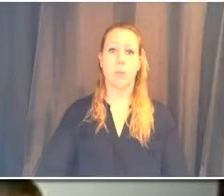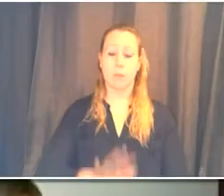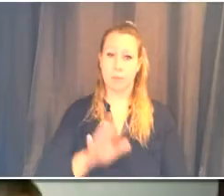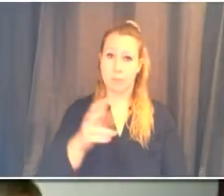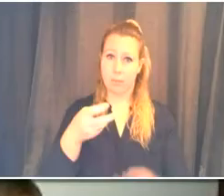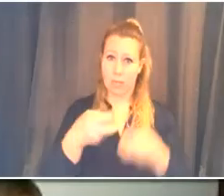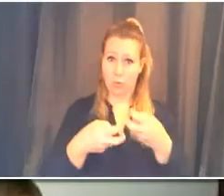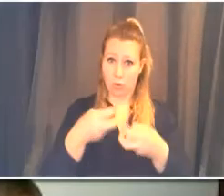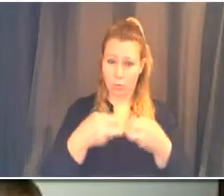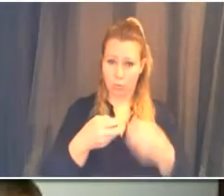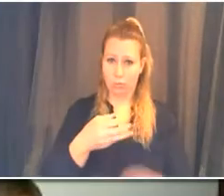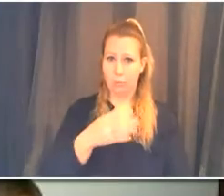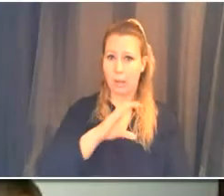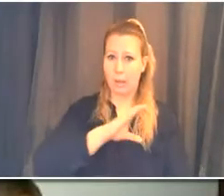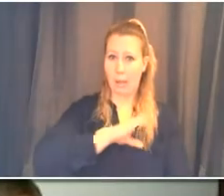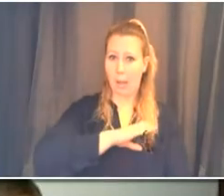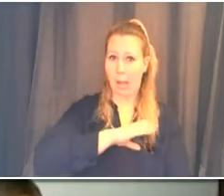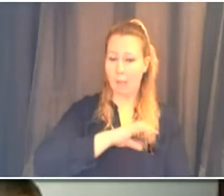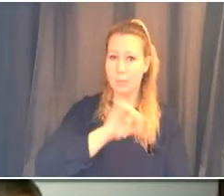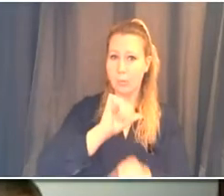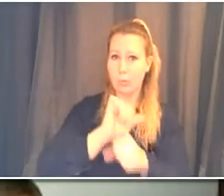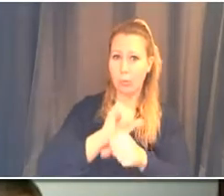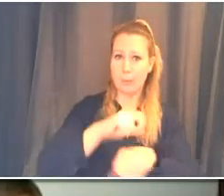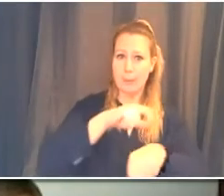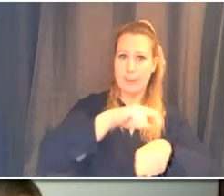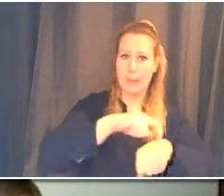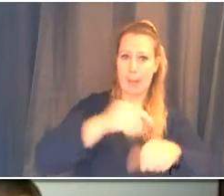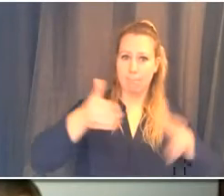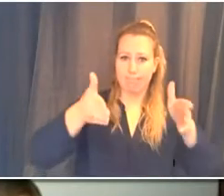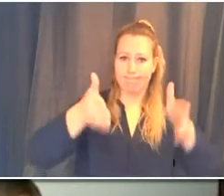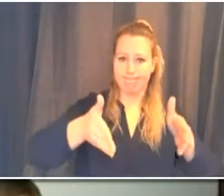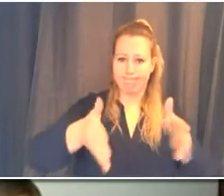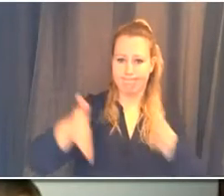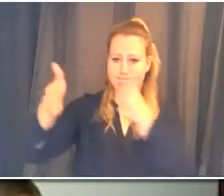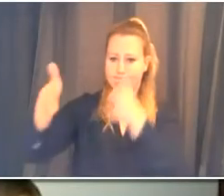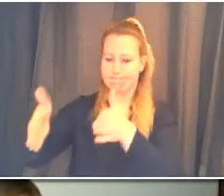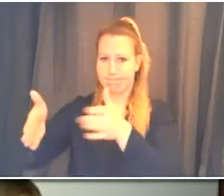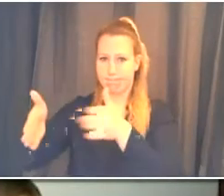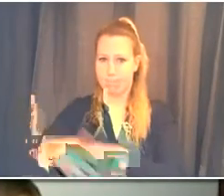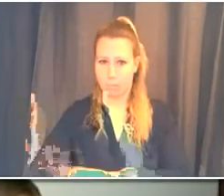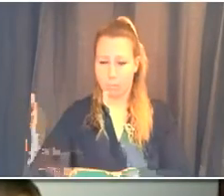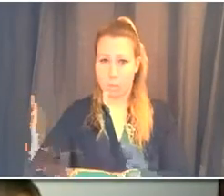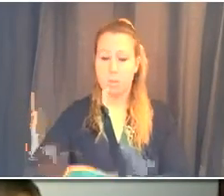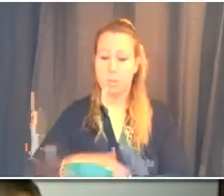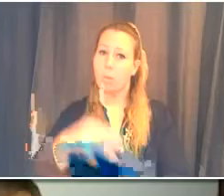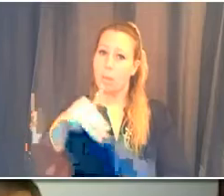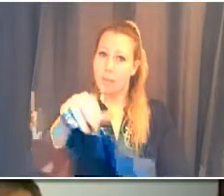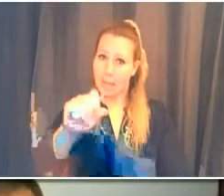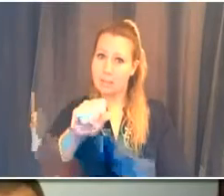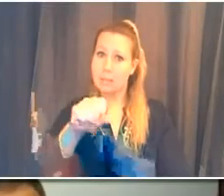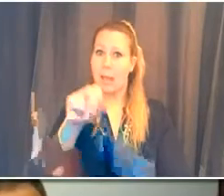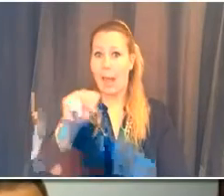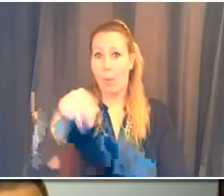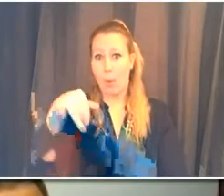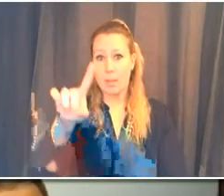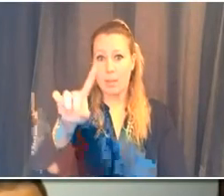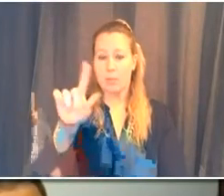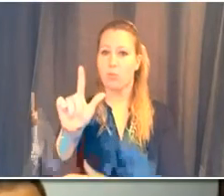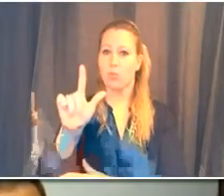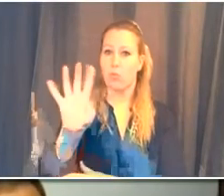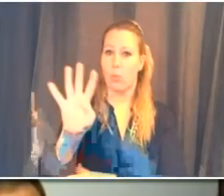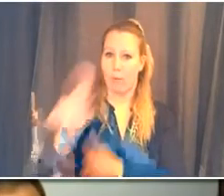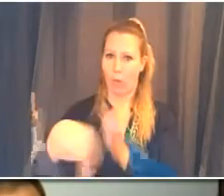to patrol who you know who who responds you know is it is it going to go to the desk there's so many different